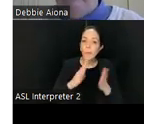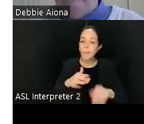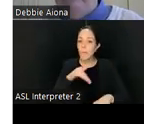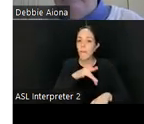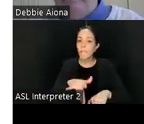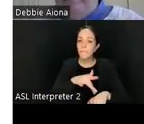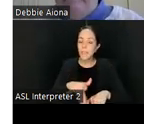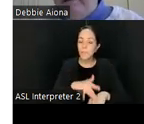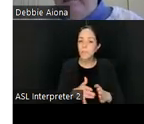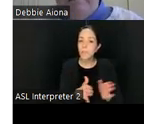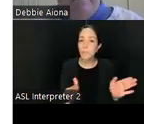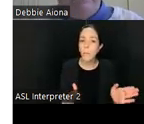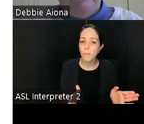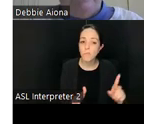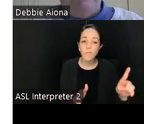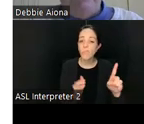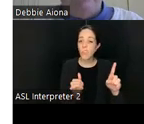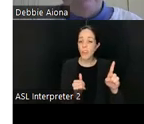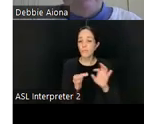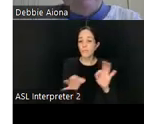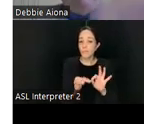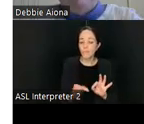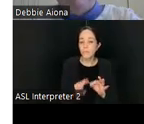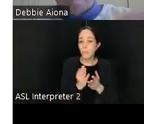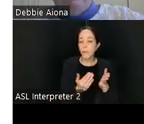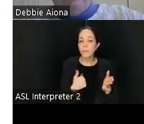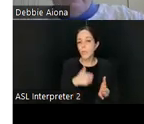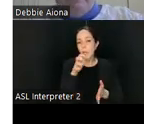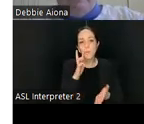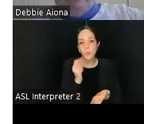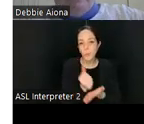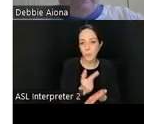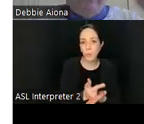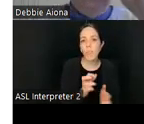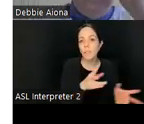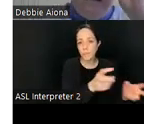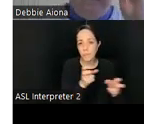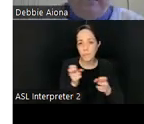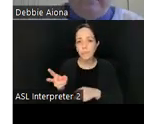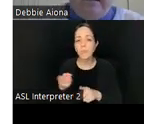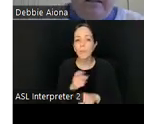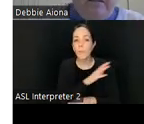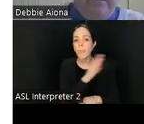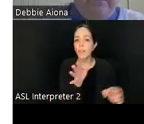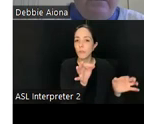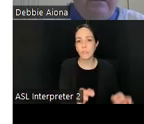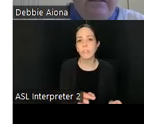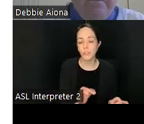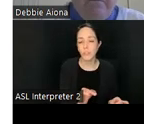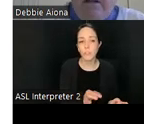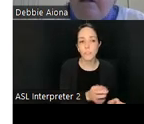from, at least I think, please correct me if I'm wrong. That just comes out of those resolutions and everything telling us what